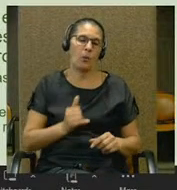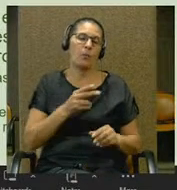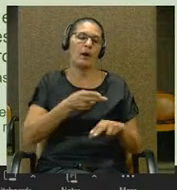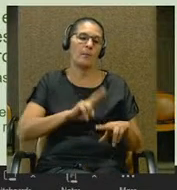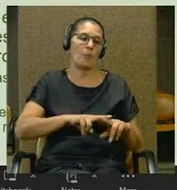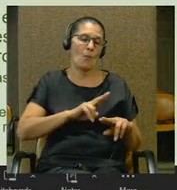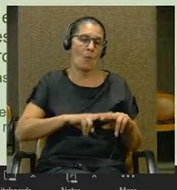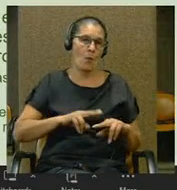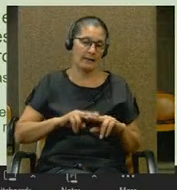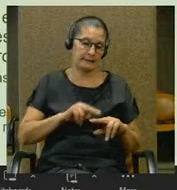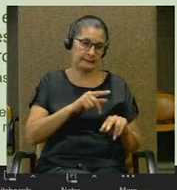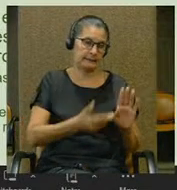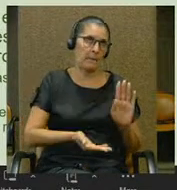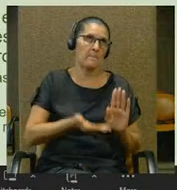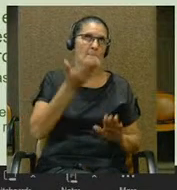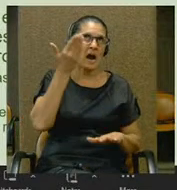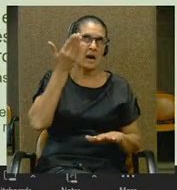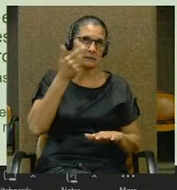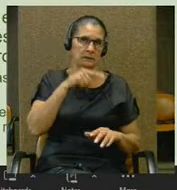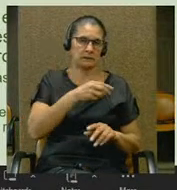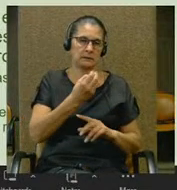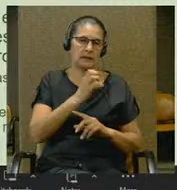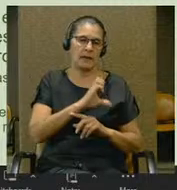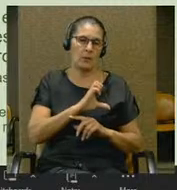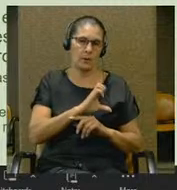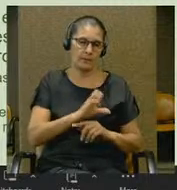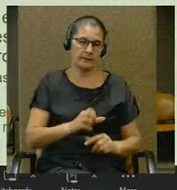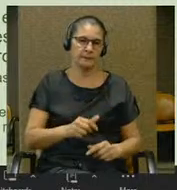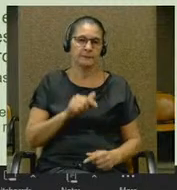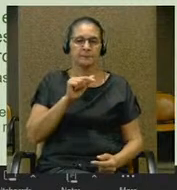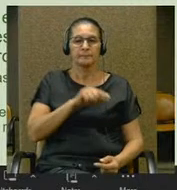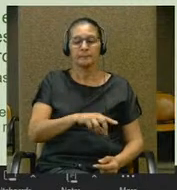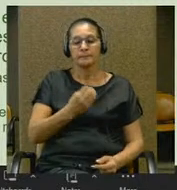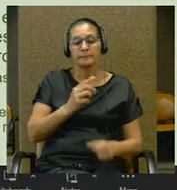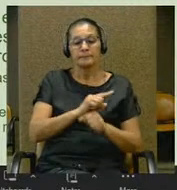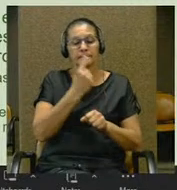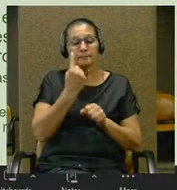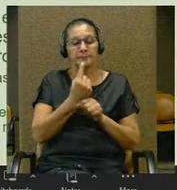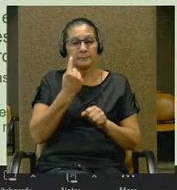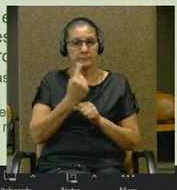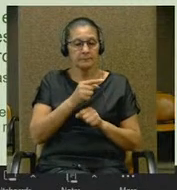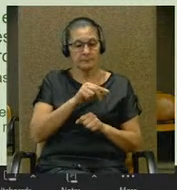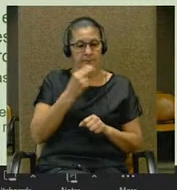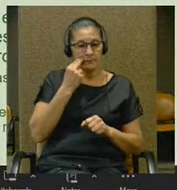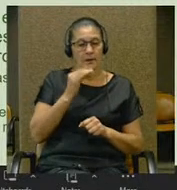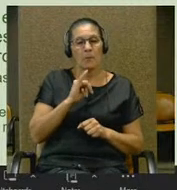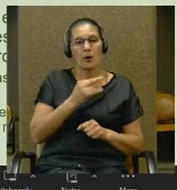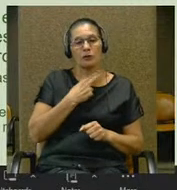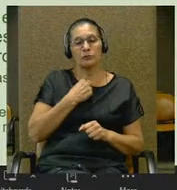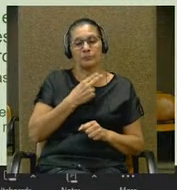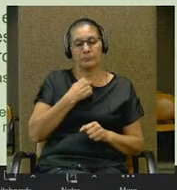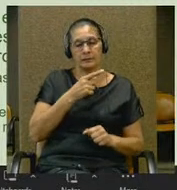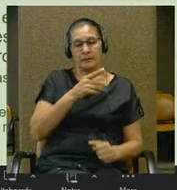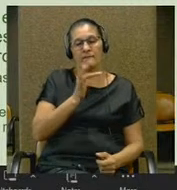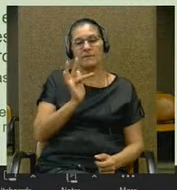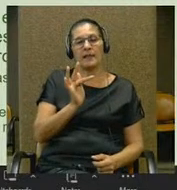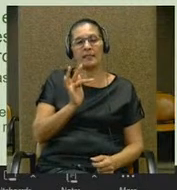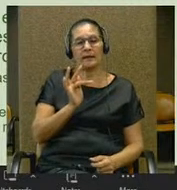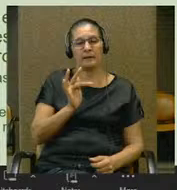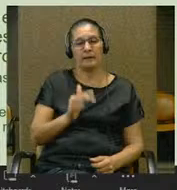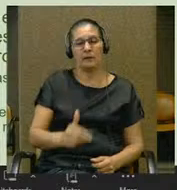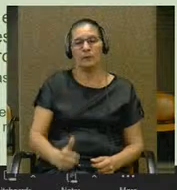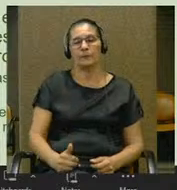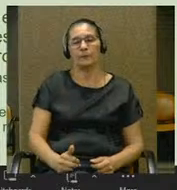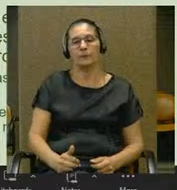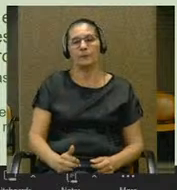highest rate of deaths due to overdose per capita in Europe, caused mainly because of the consumption